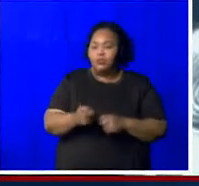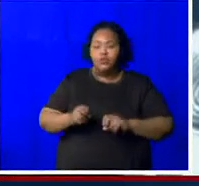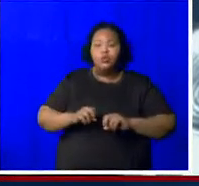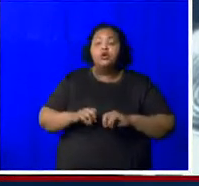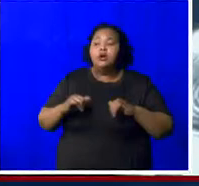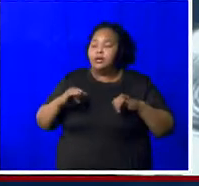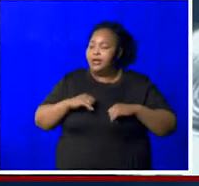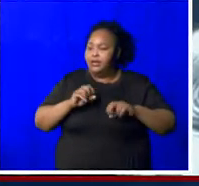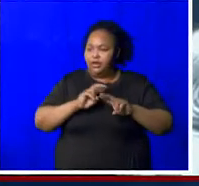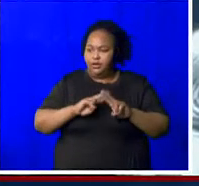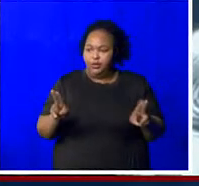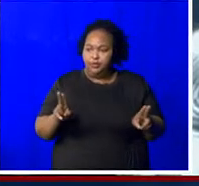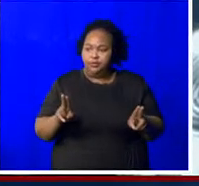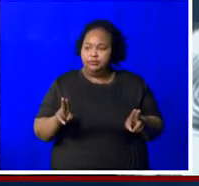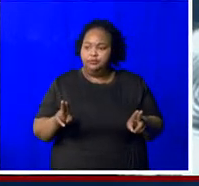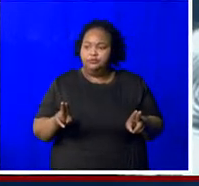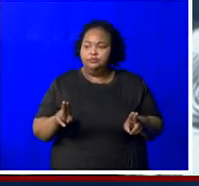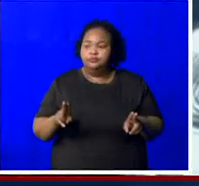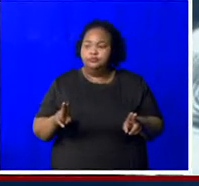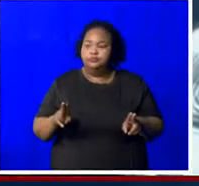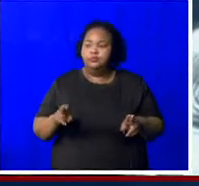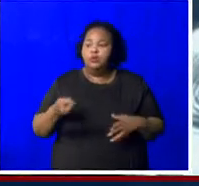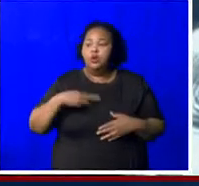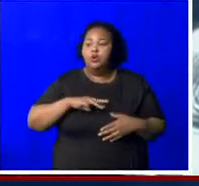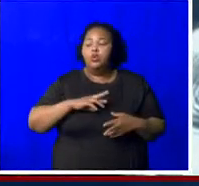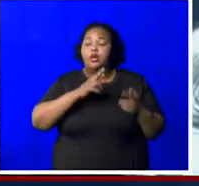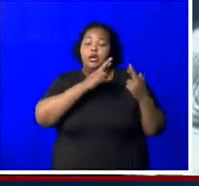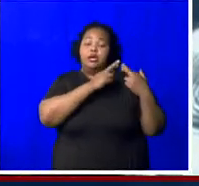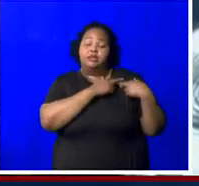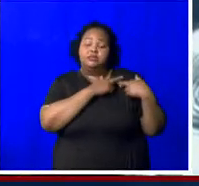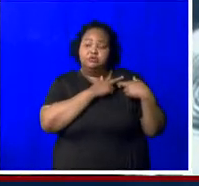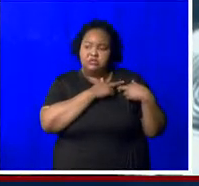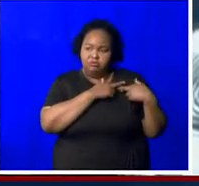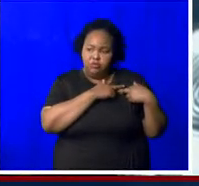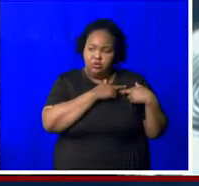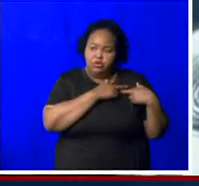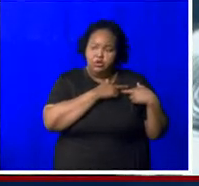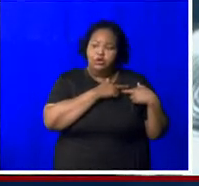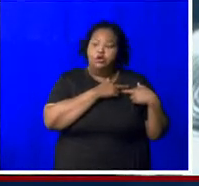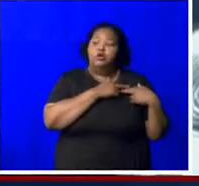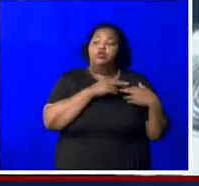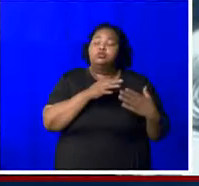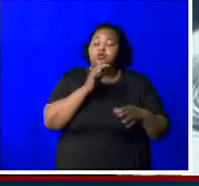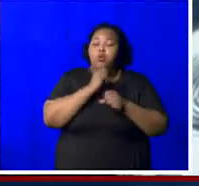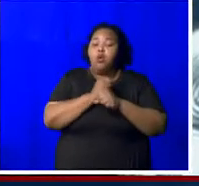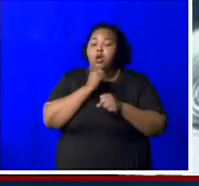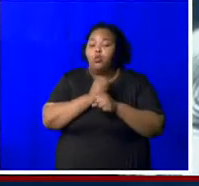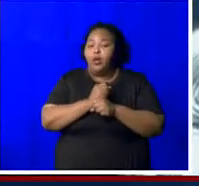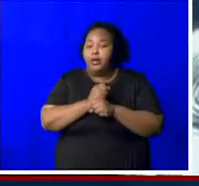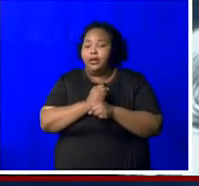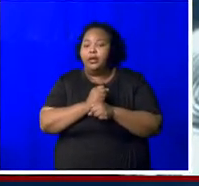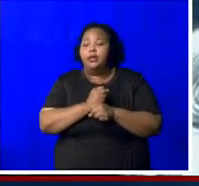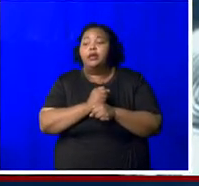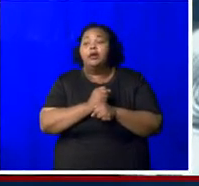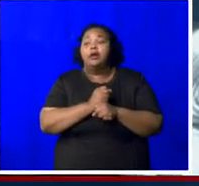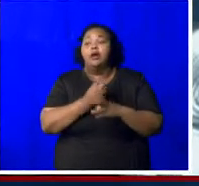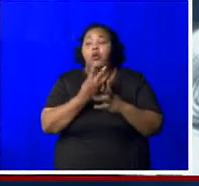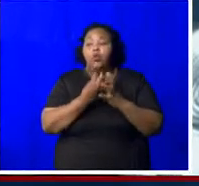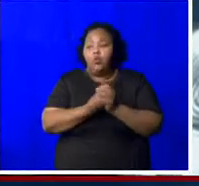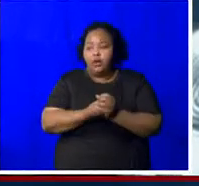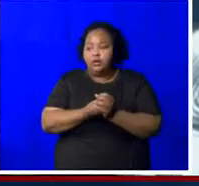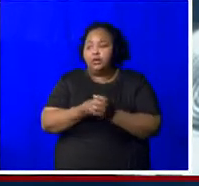And we have a shared responsibility to actively engage all parties concerned to prevent